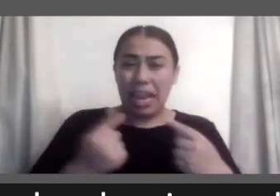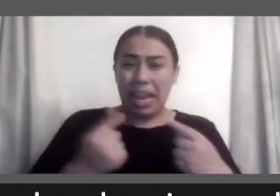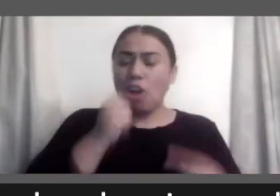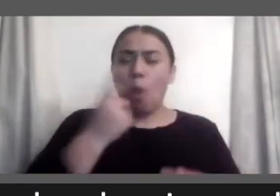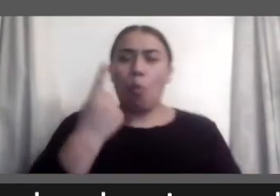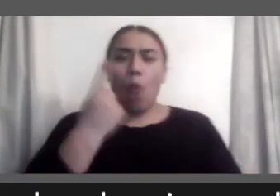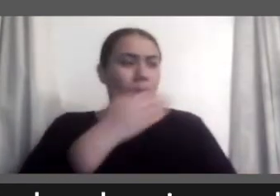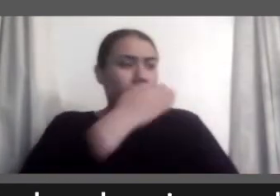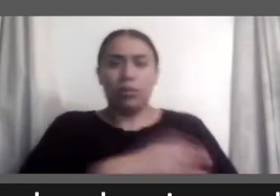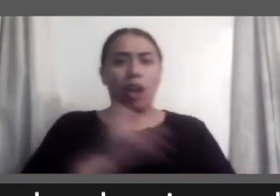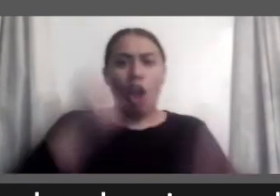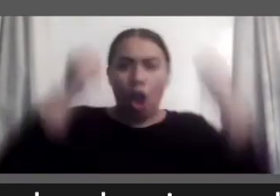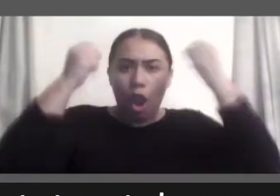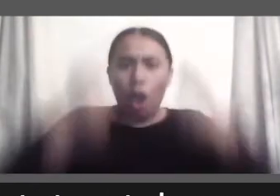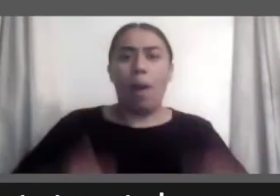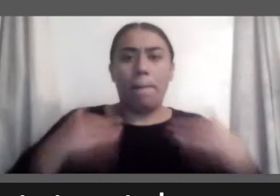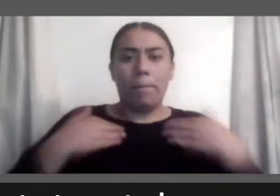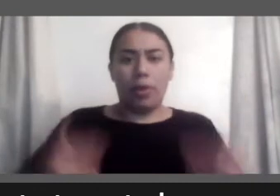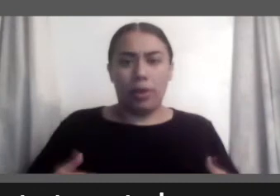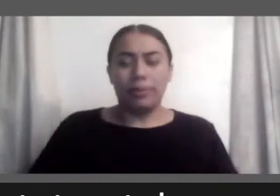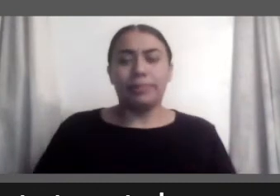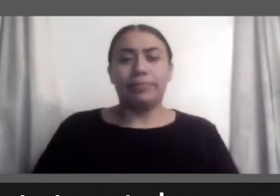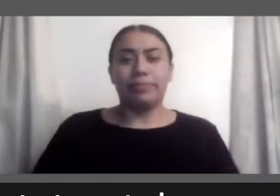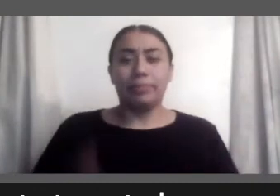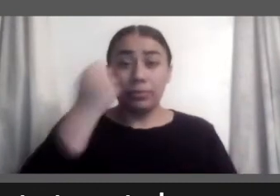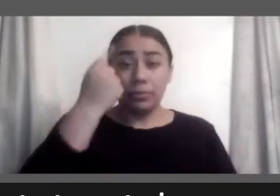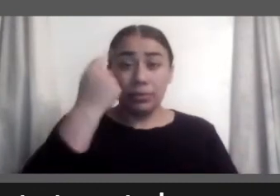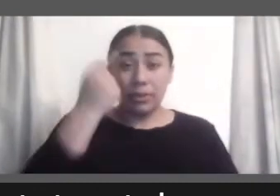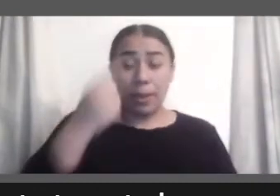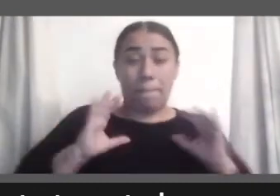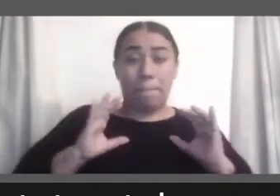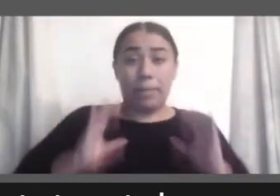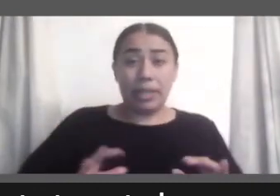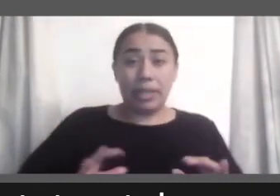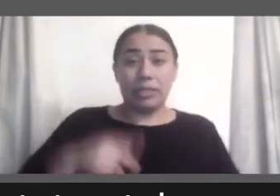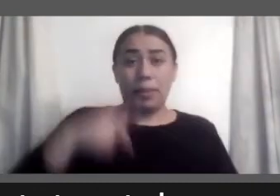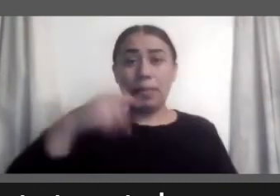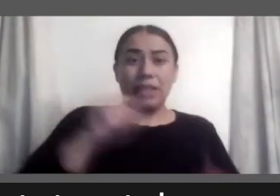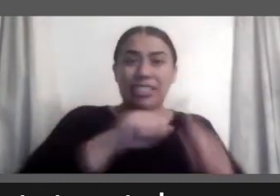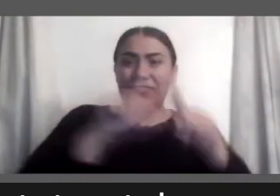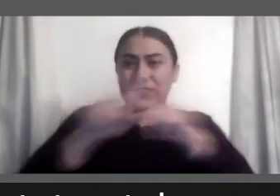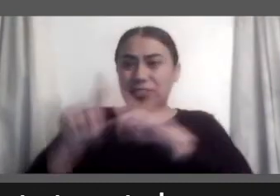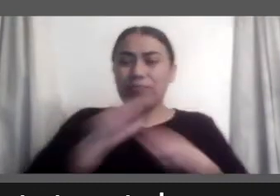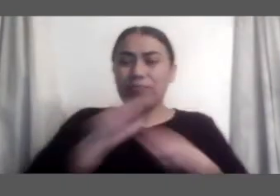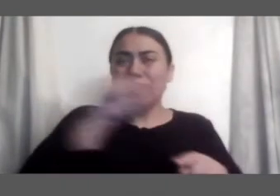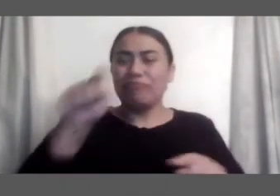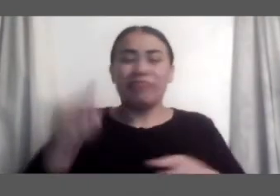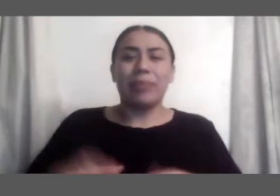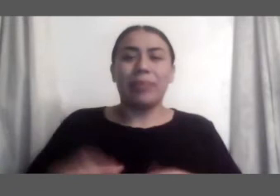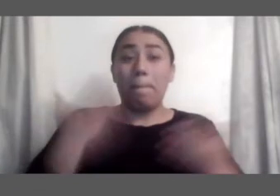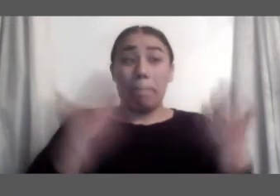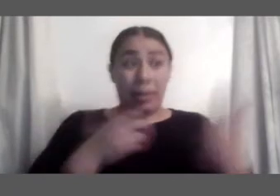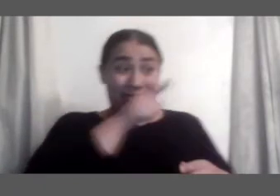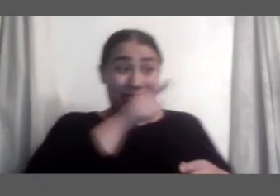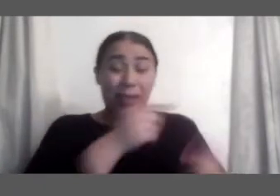serotonin and dopamine. The pain can be different for each patient and can change in intensity or location in the